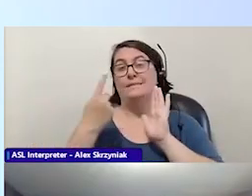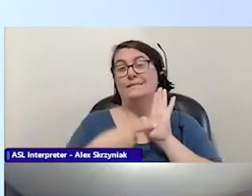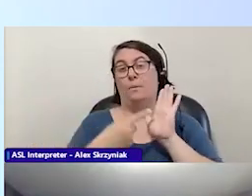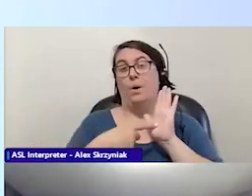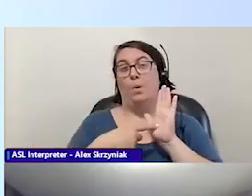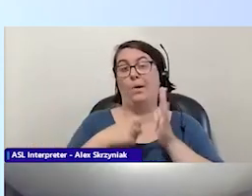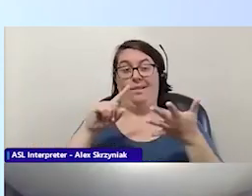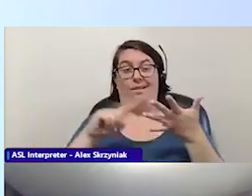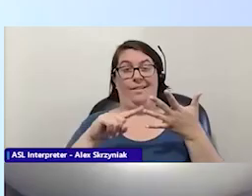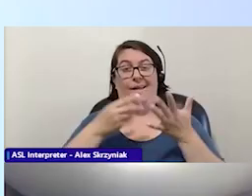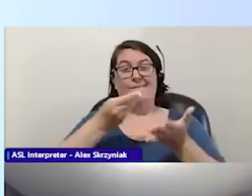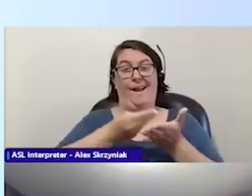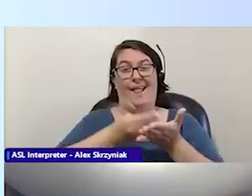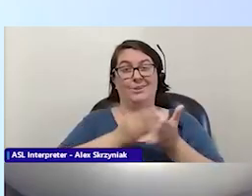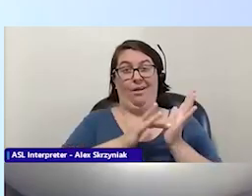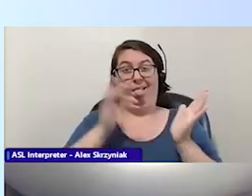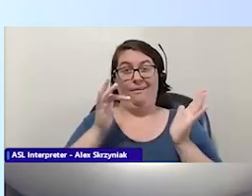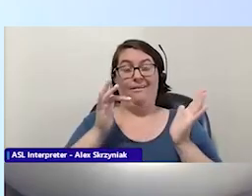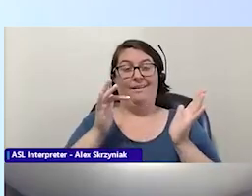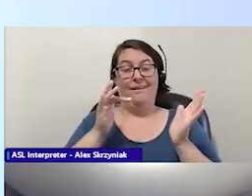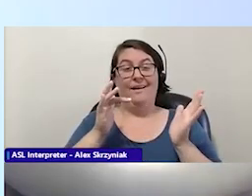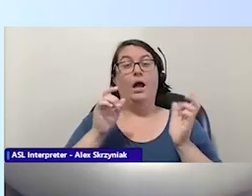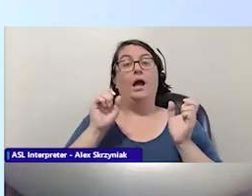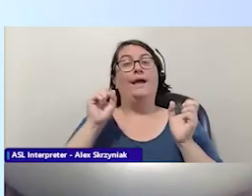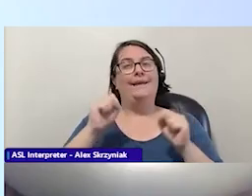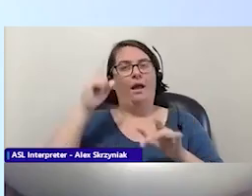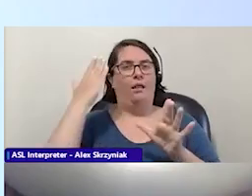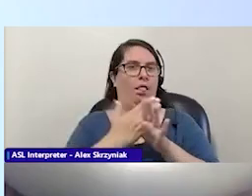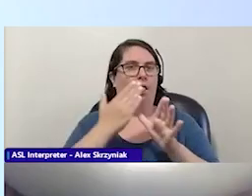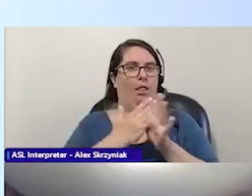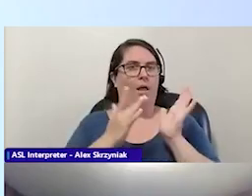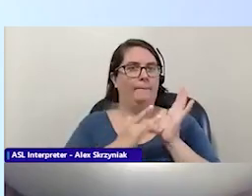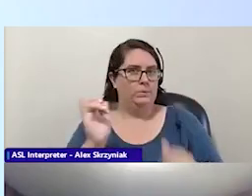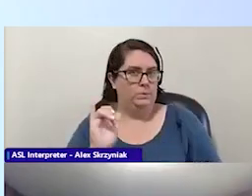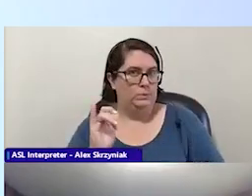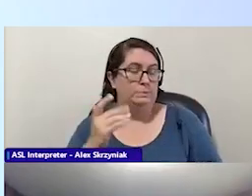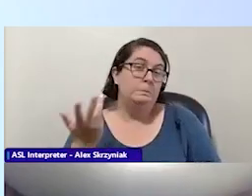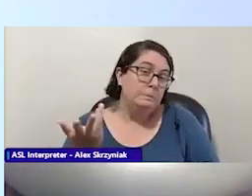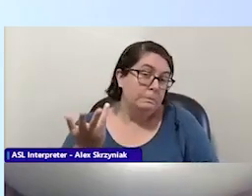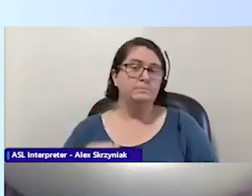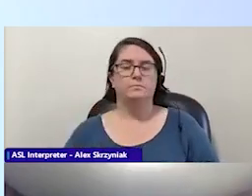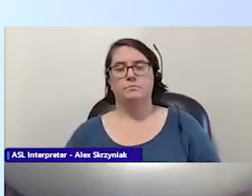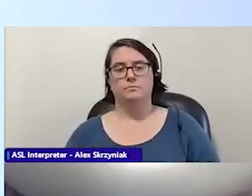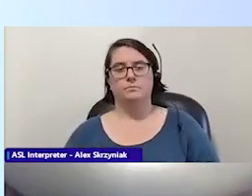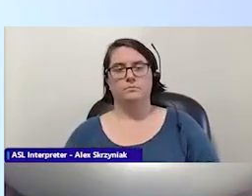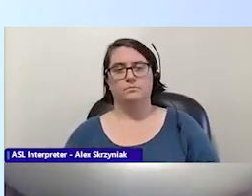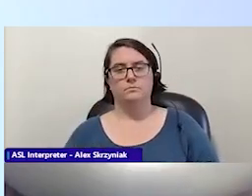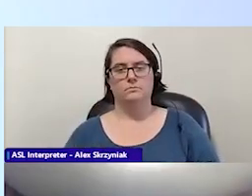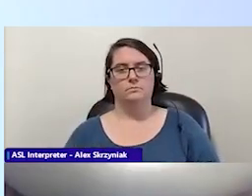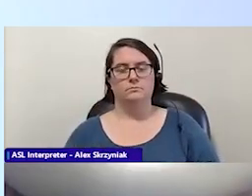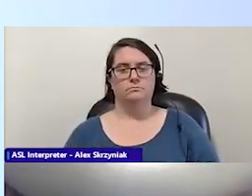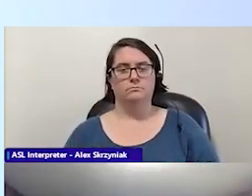abused often will also be psychologically abused. And that's some of